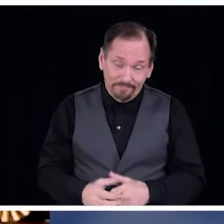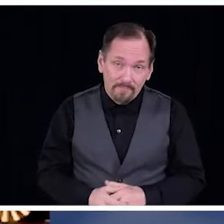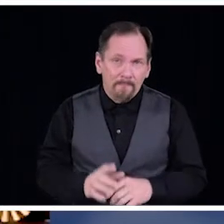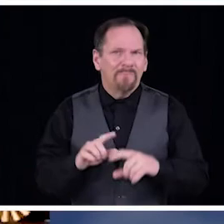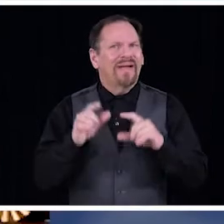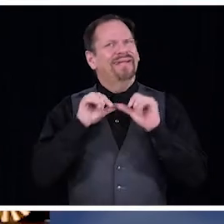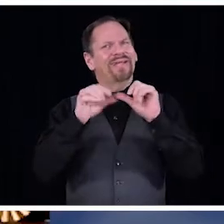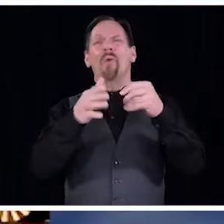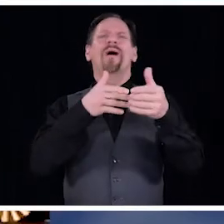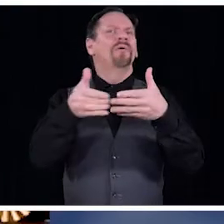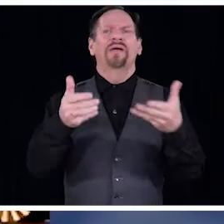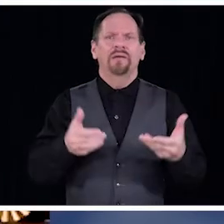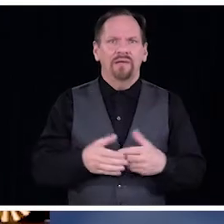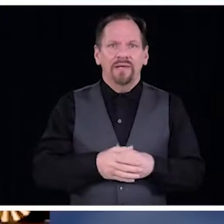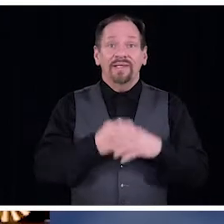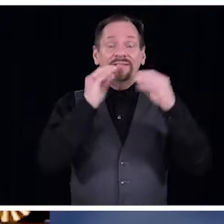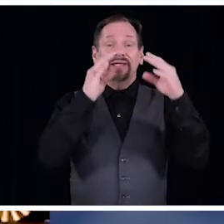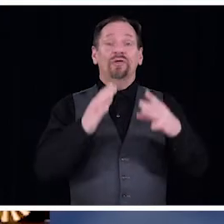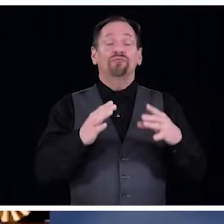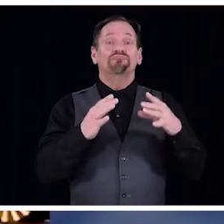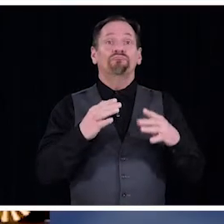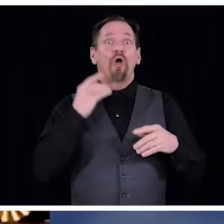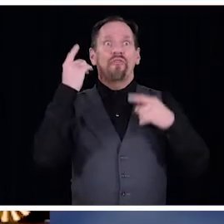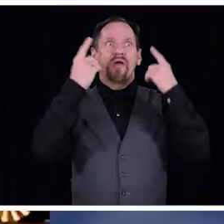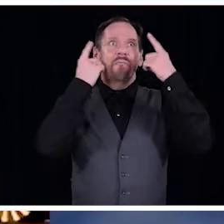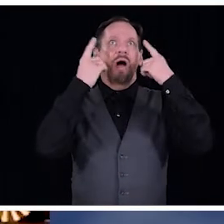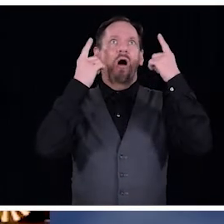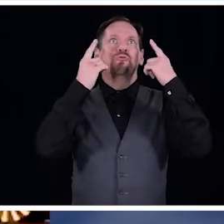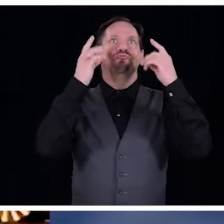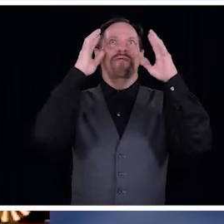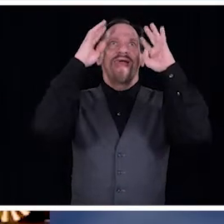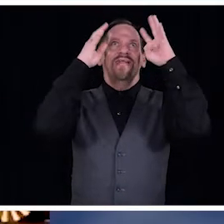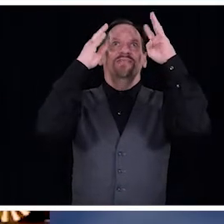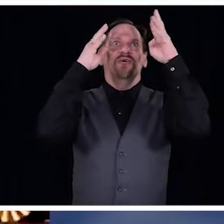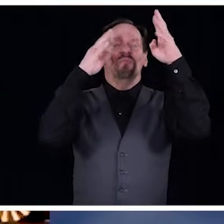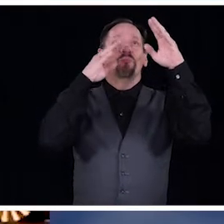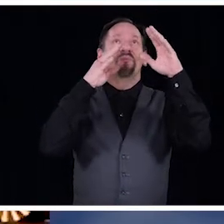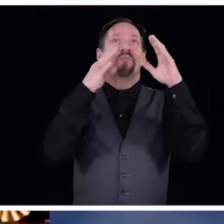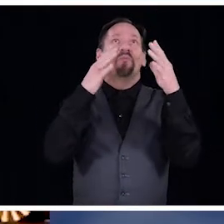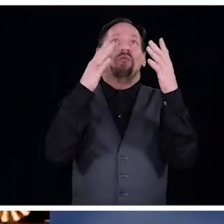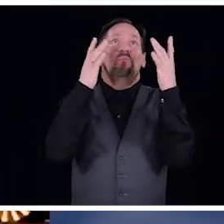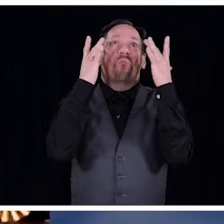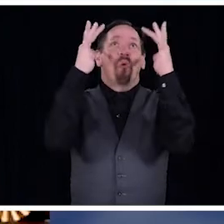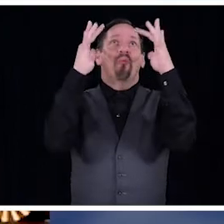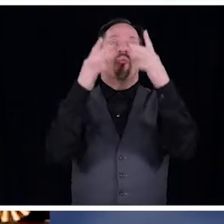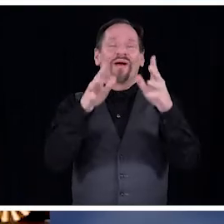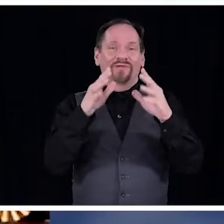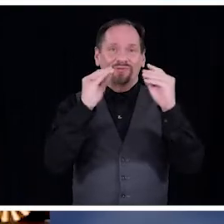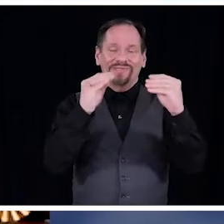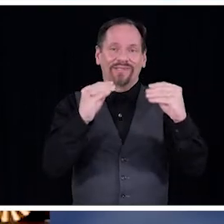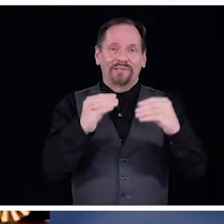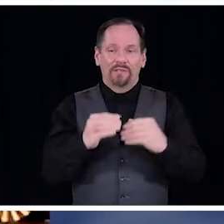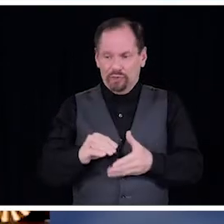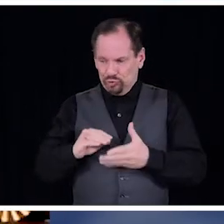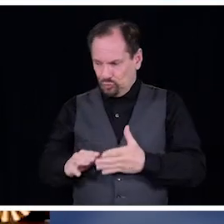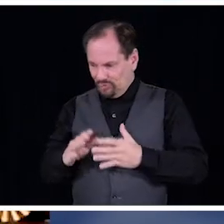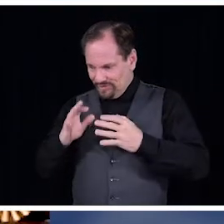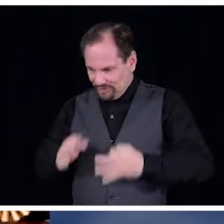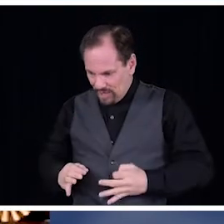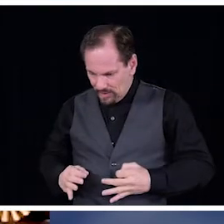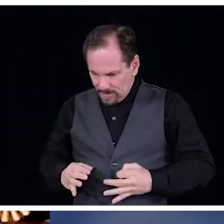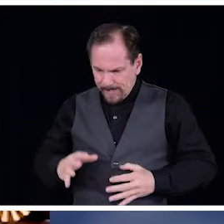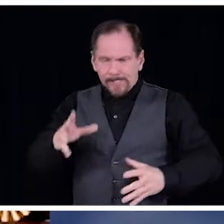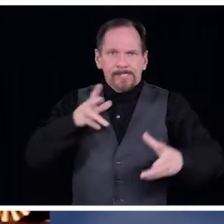creative, often brilliant ways to teach their subjects. Students look for ways to rise above the challenges, determined to take as much